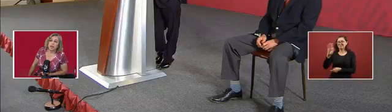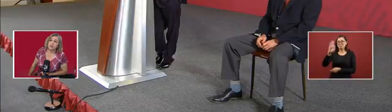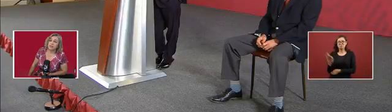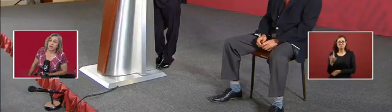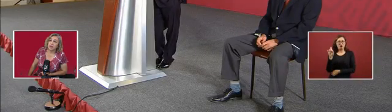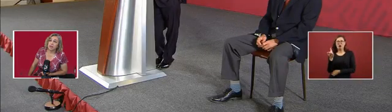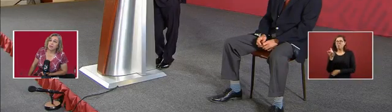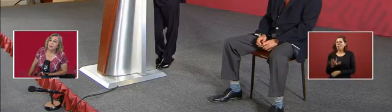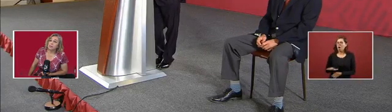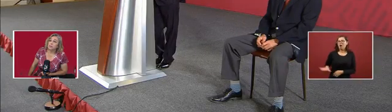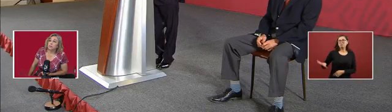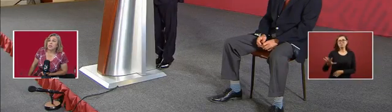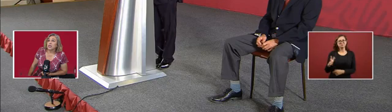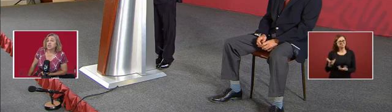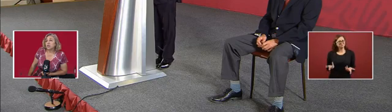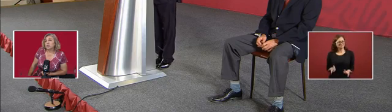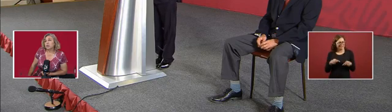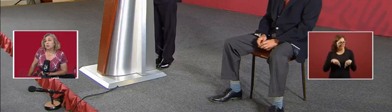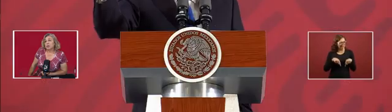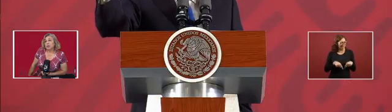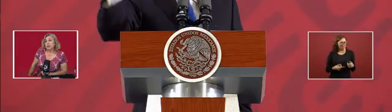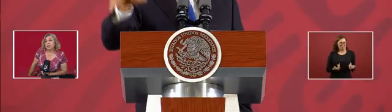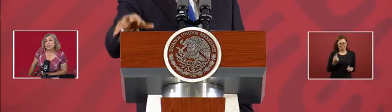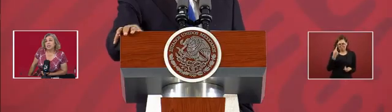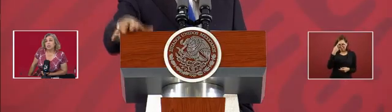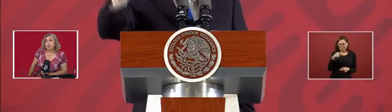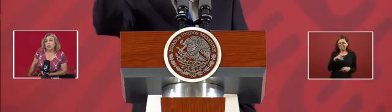asked for the resources, that they give it to her.